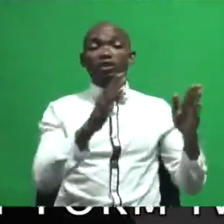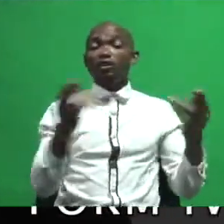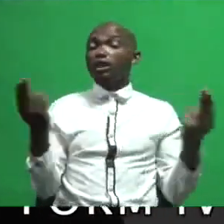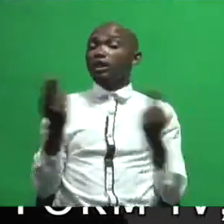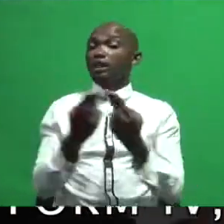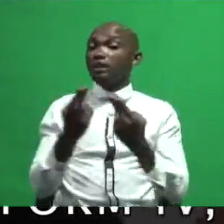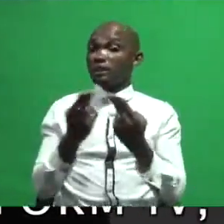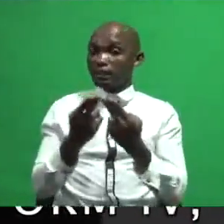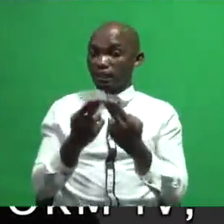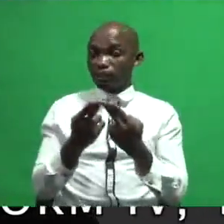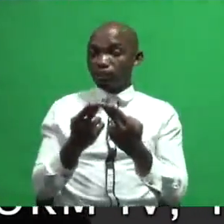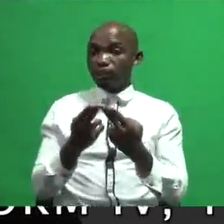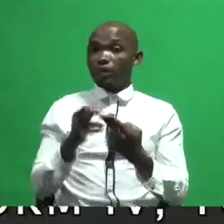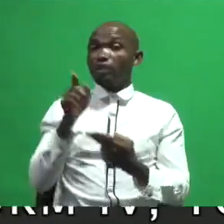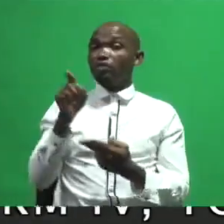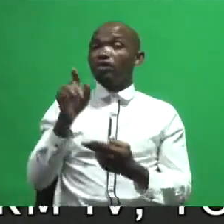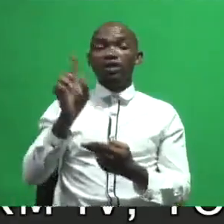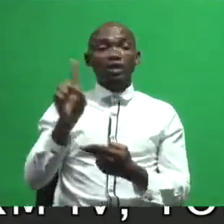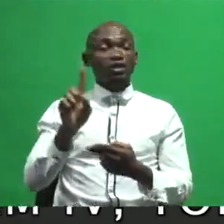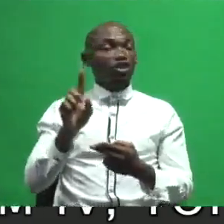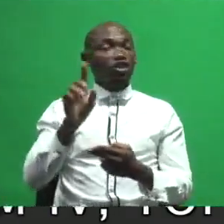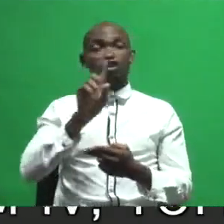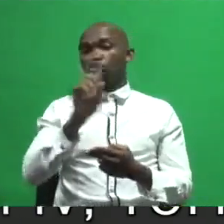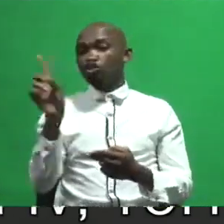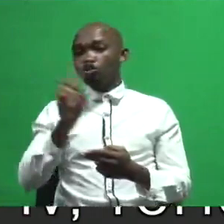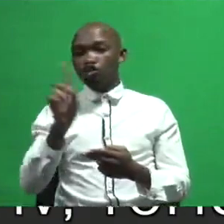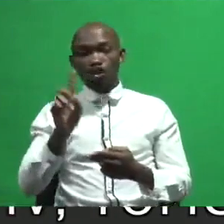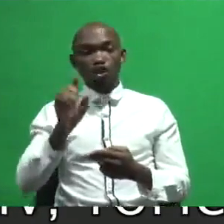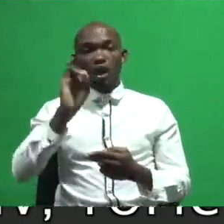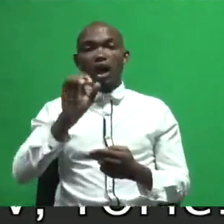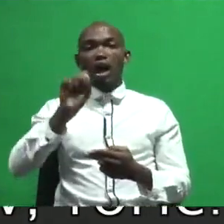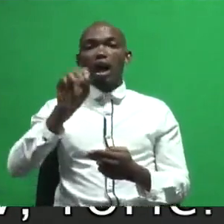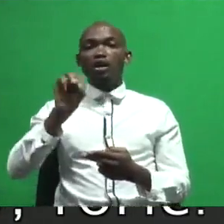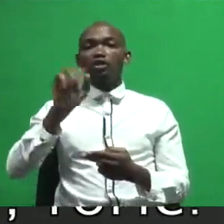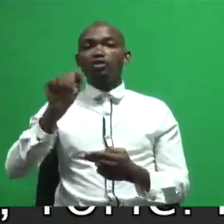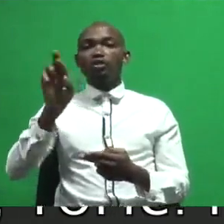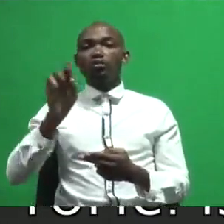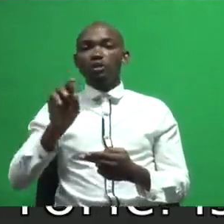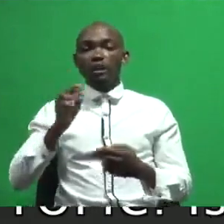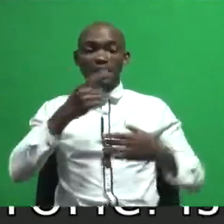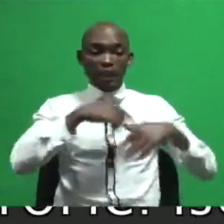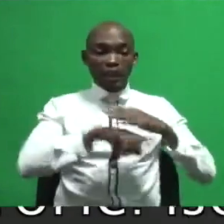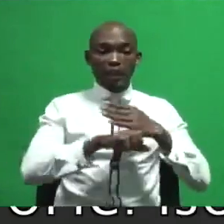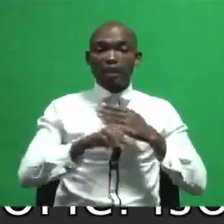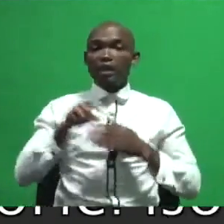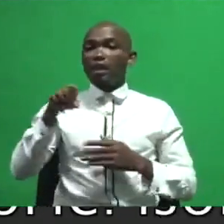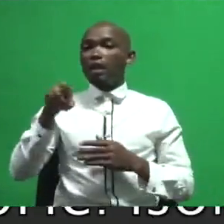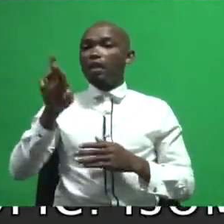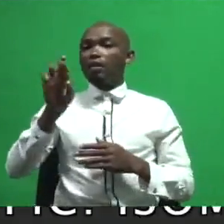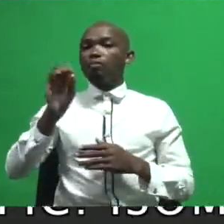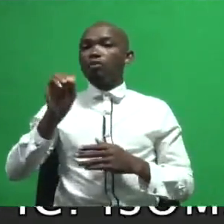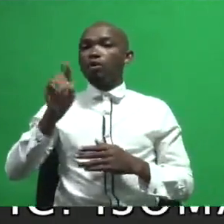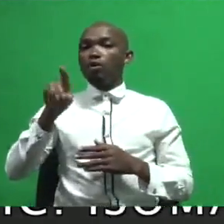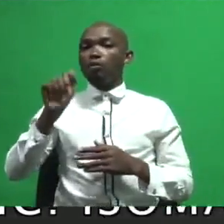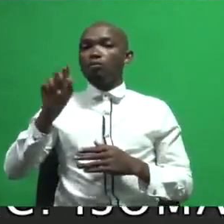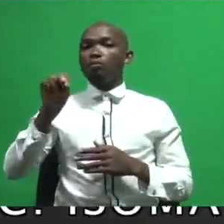structure. You'll get the same structure. Therefore, this will not be an isomer. And also in propane,